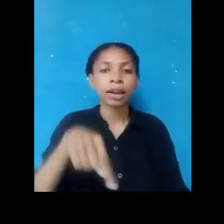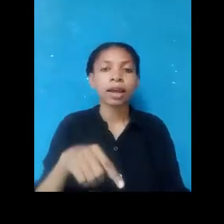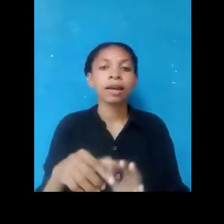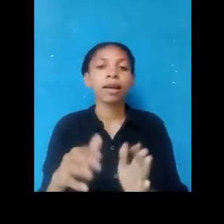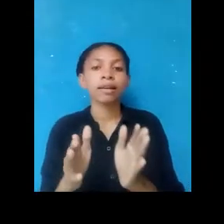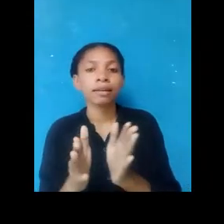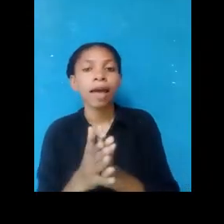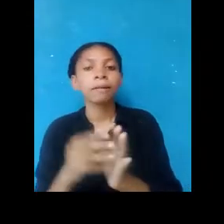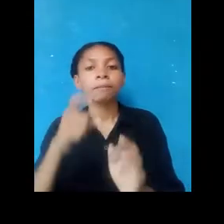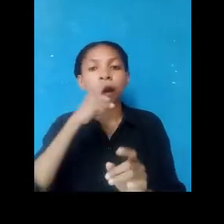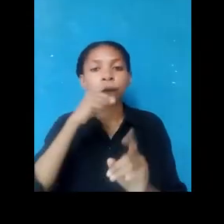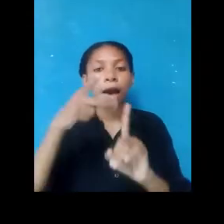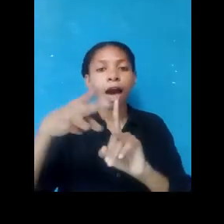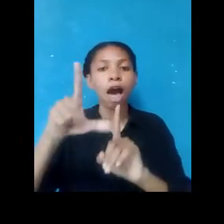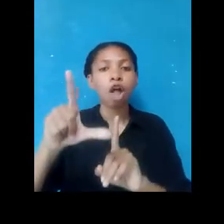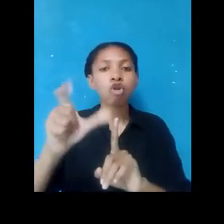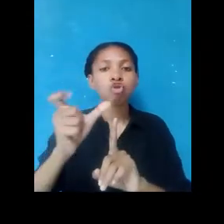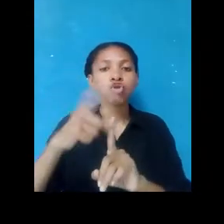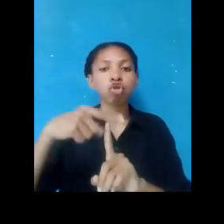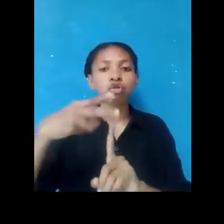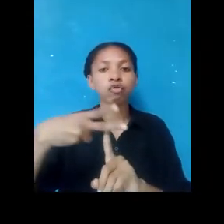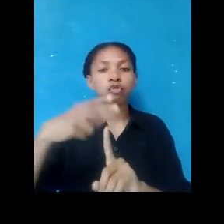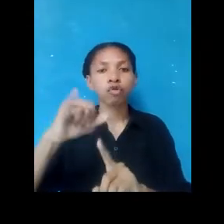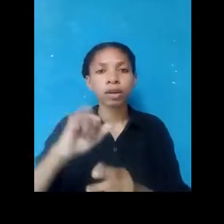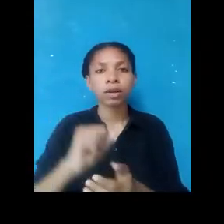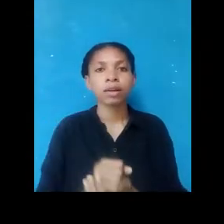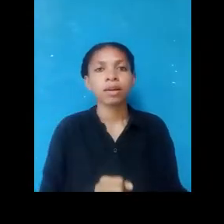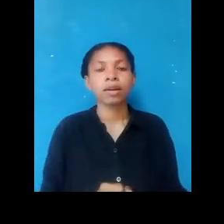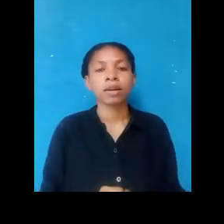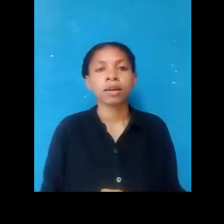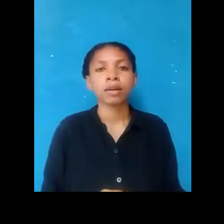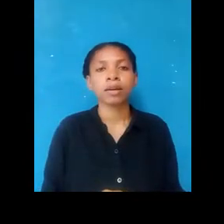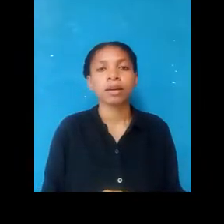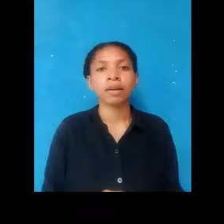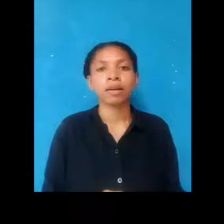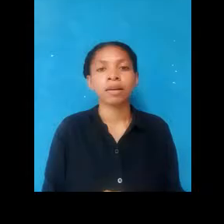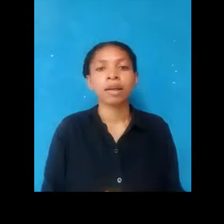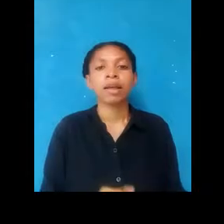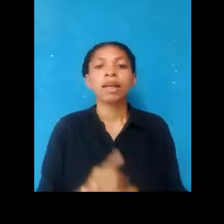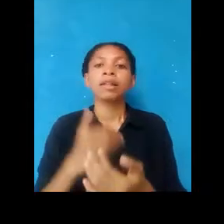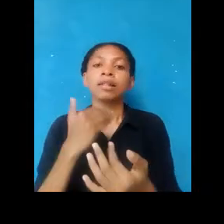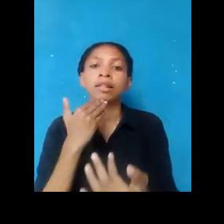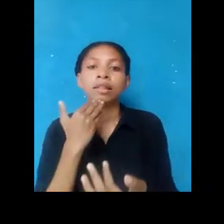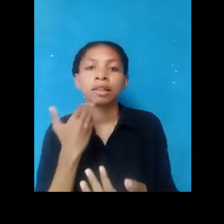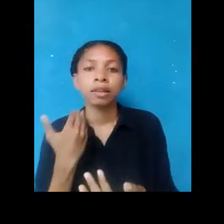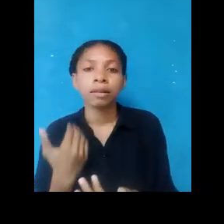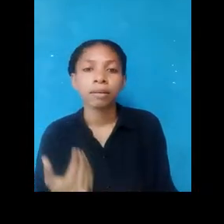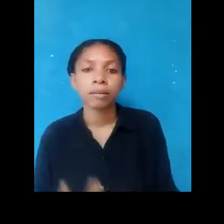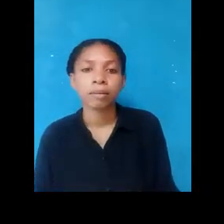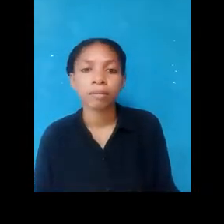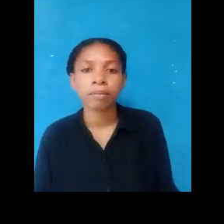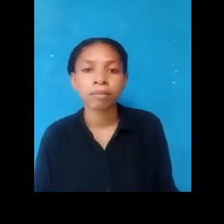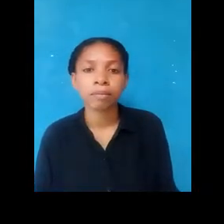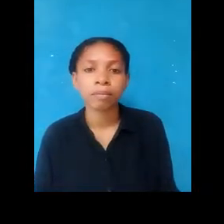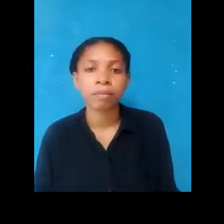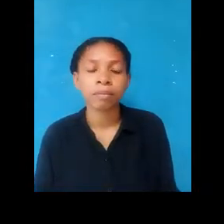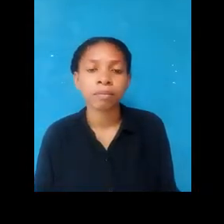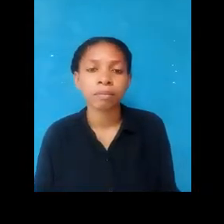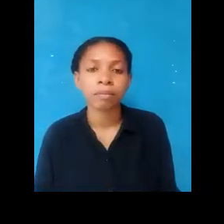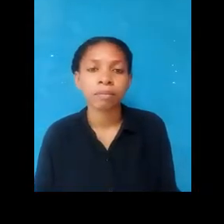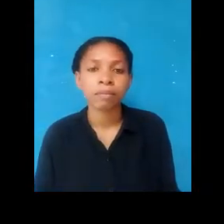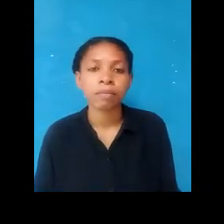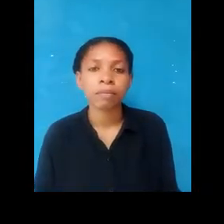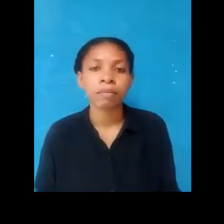in Indonesia. To Mr. Muhammad Lutfi, thank you for setting the tone of today's dialogue with a compelling call to